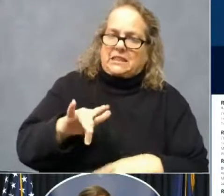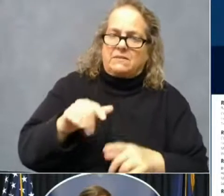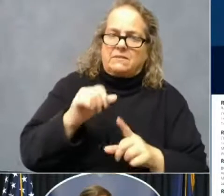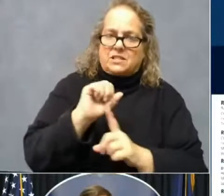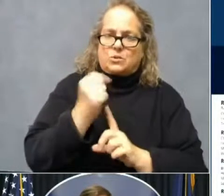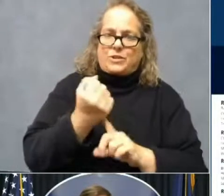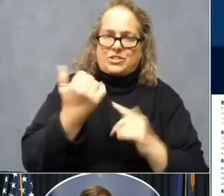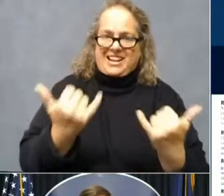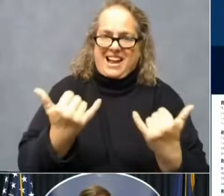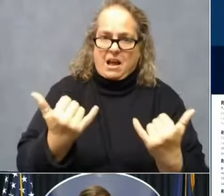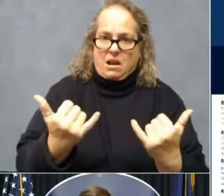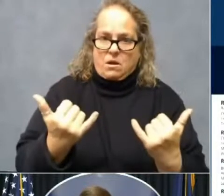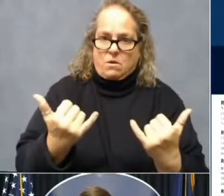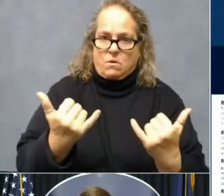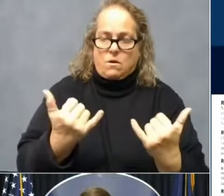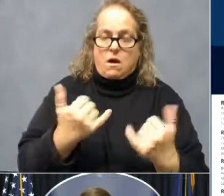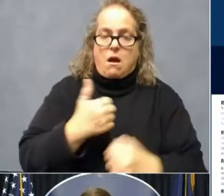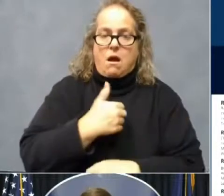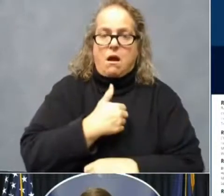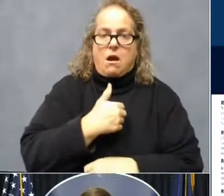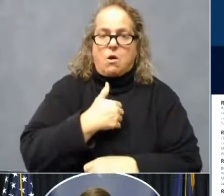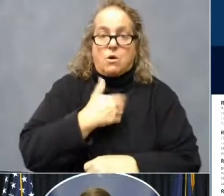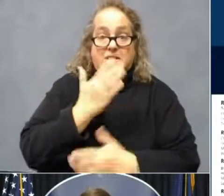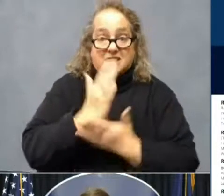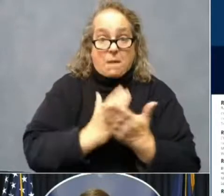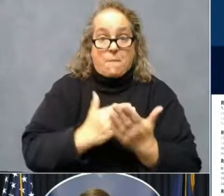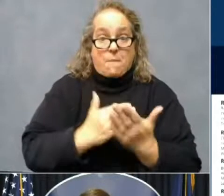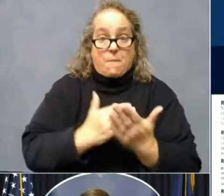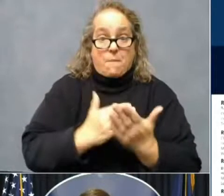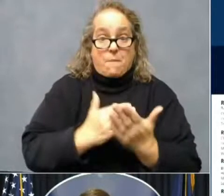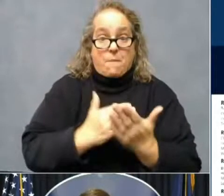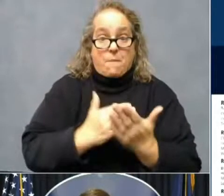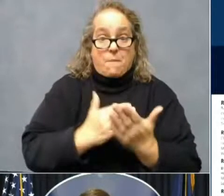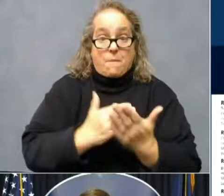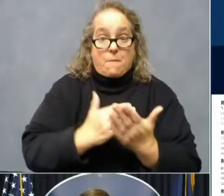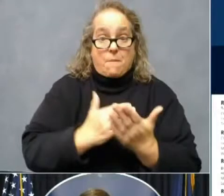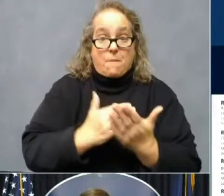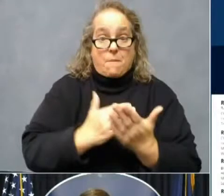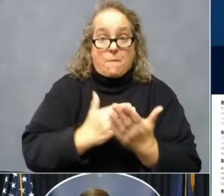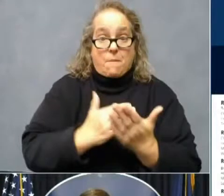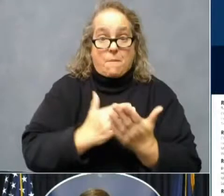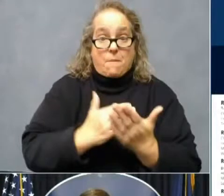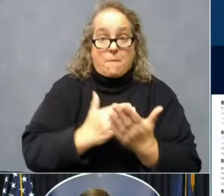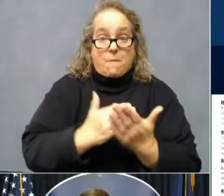pause certain surgeries or open new facilities